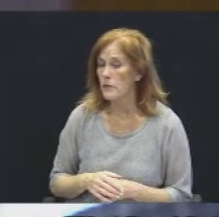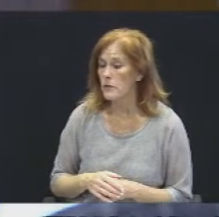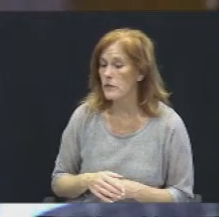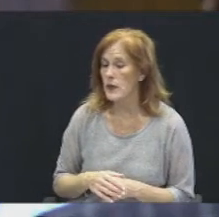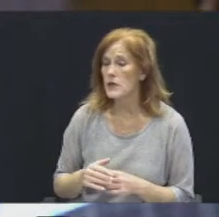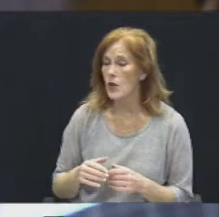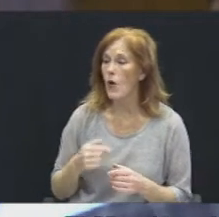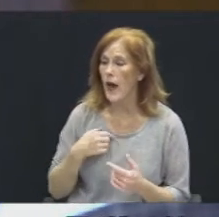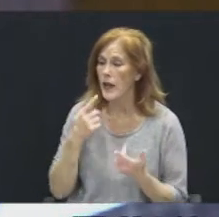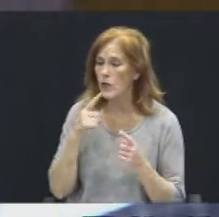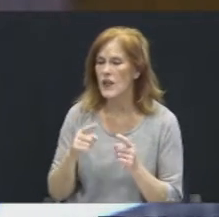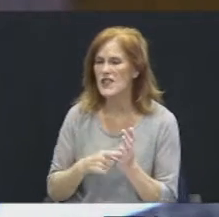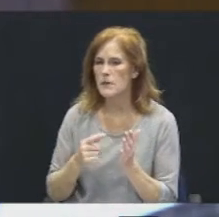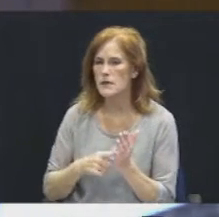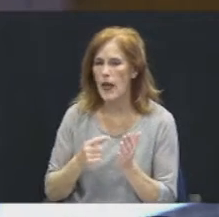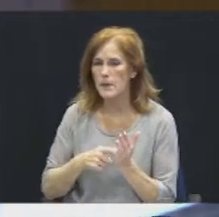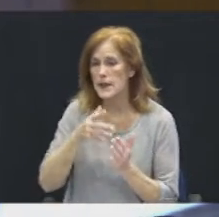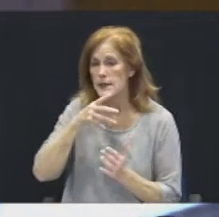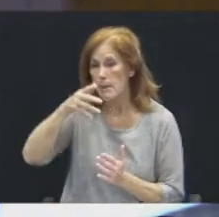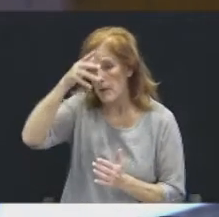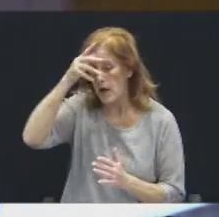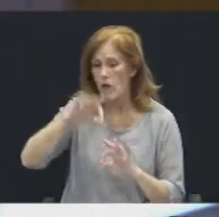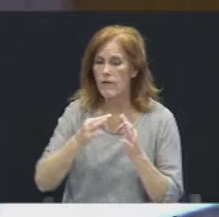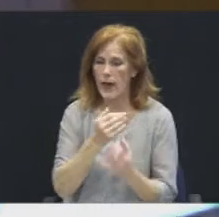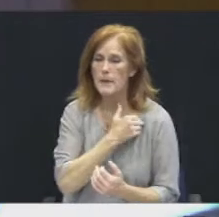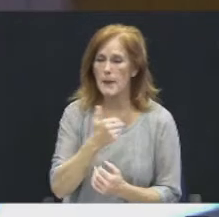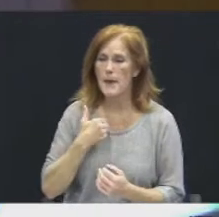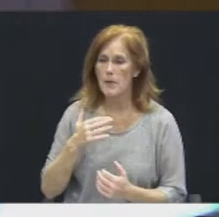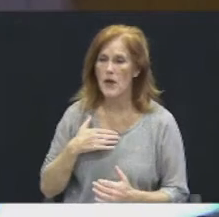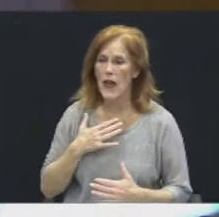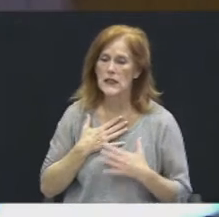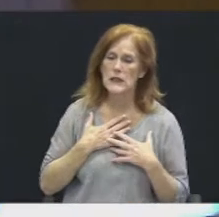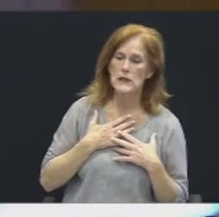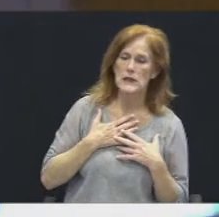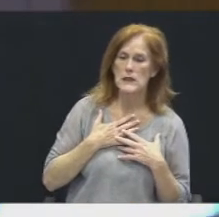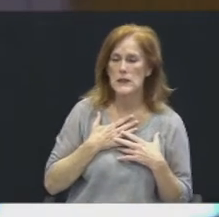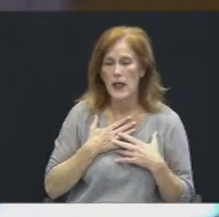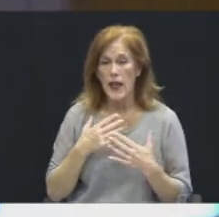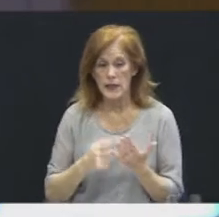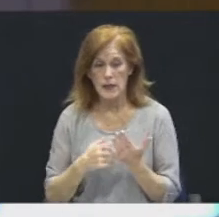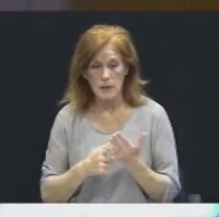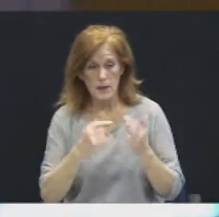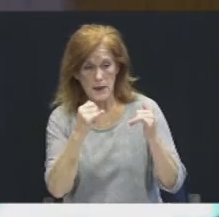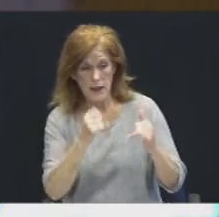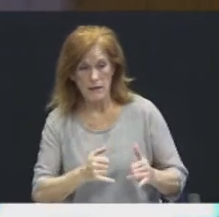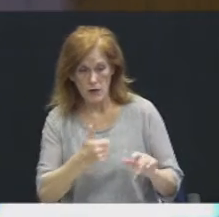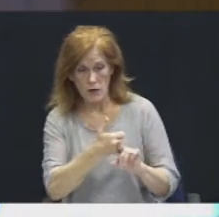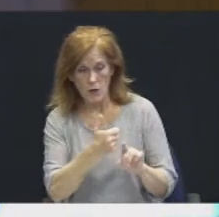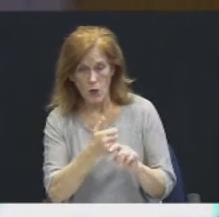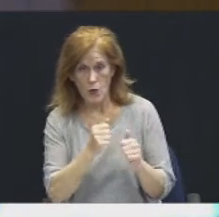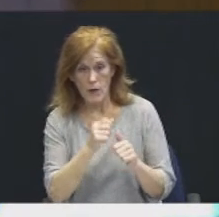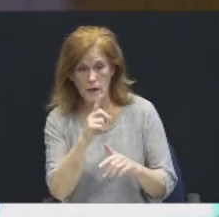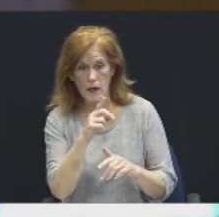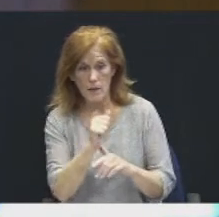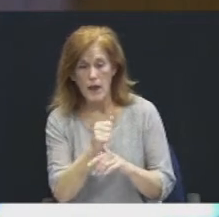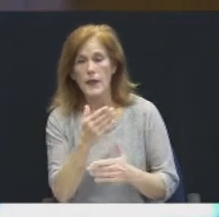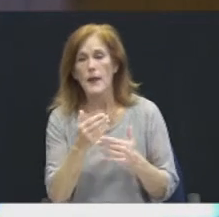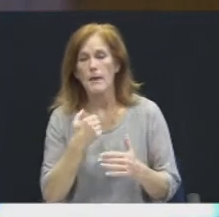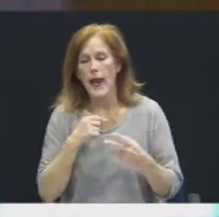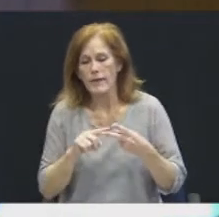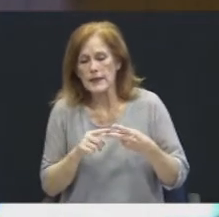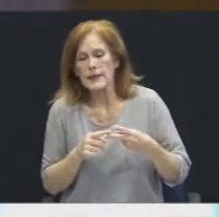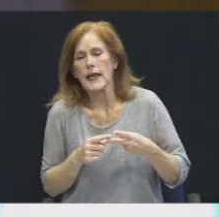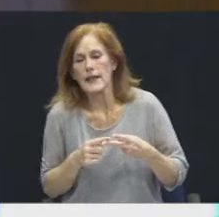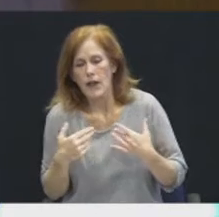the parent or a family member. And, you know, so often sometimes individuals with disability might have a secondary health